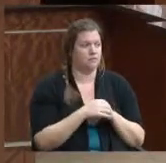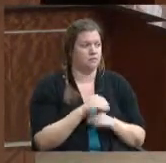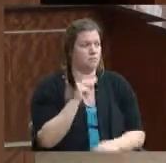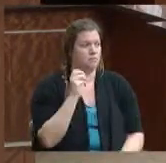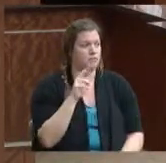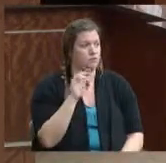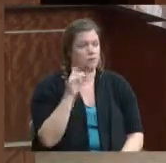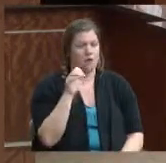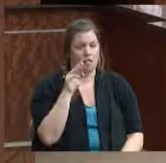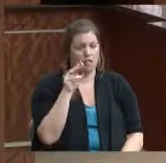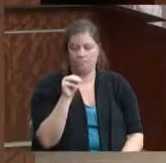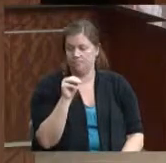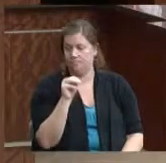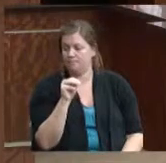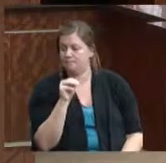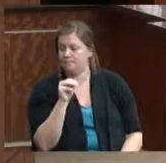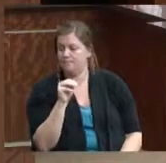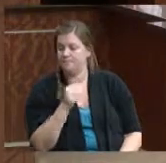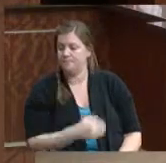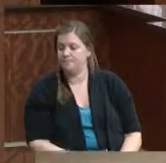McCullough.